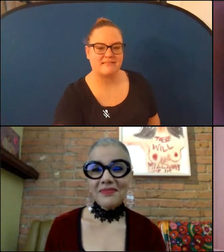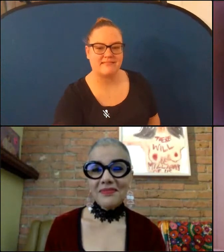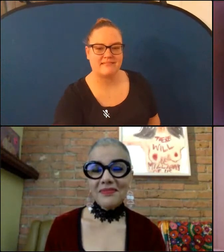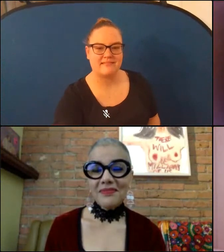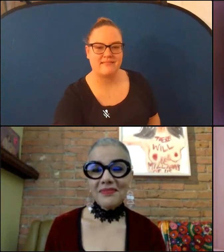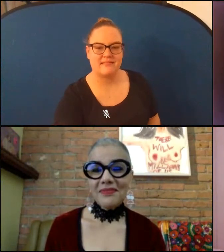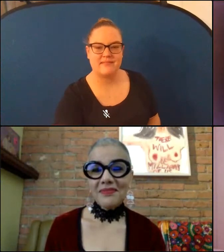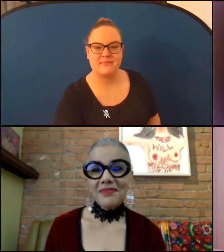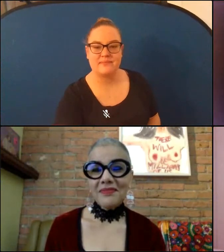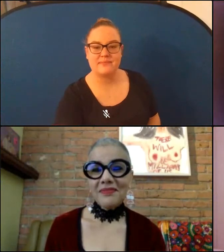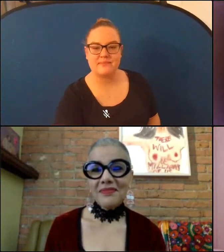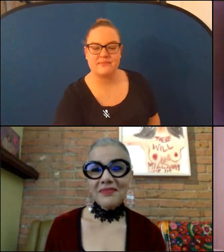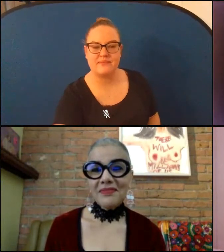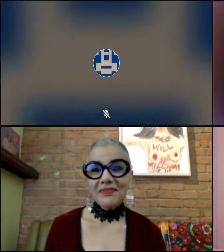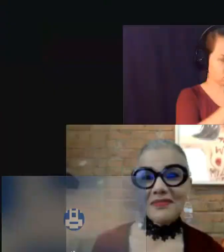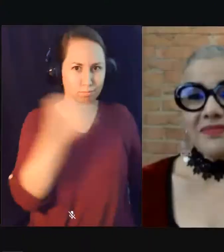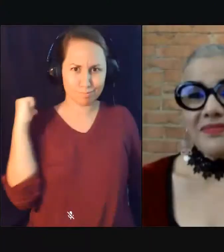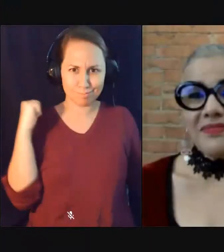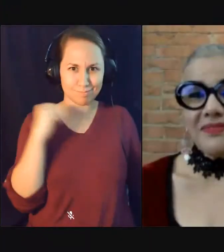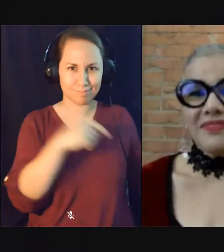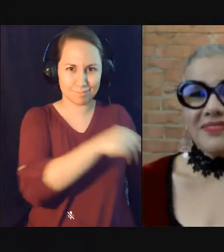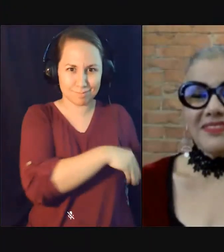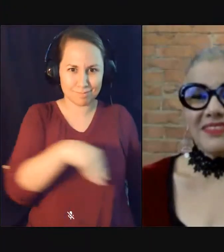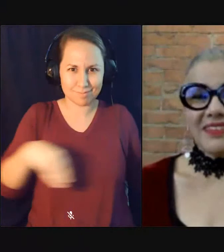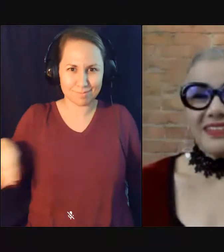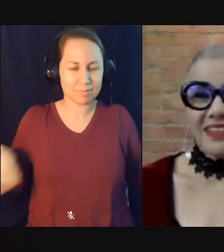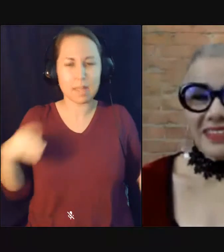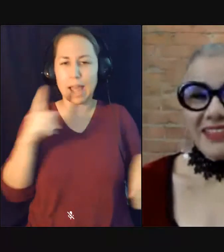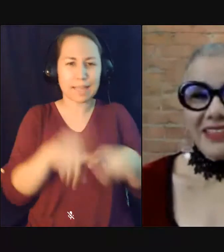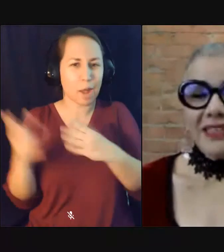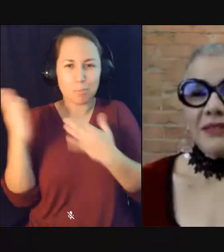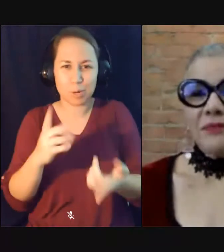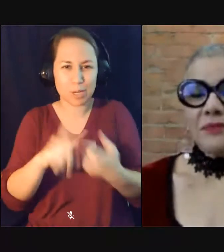I can do that because we were in my room and I couldn't bring these to the Strand in person.